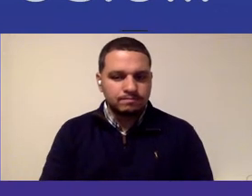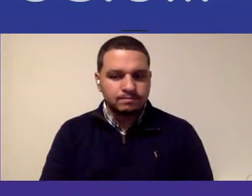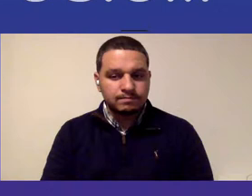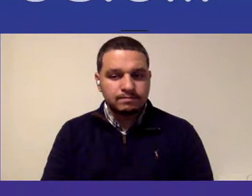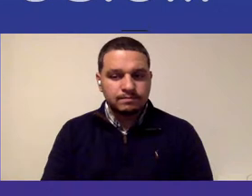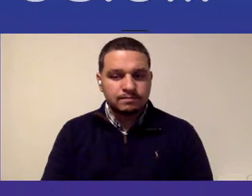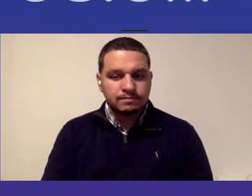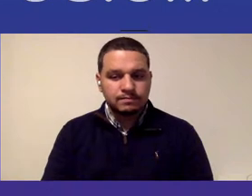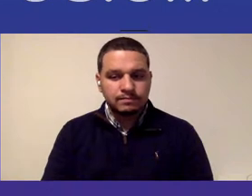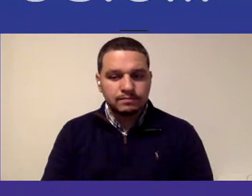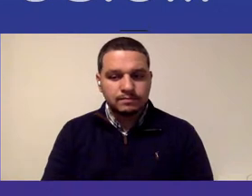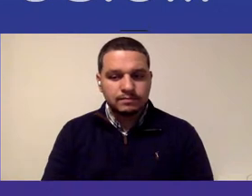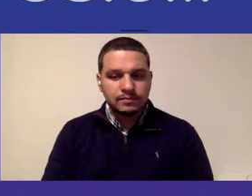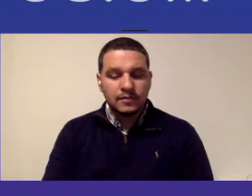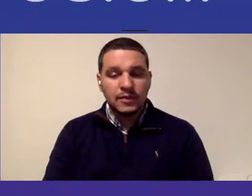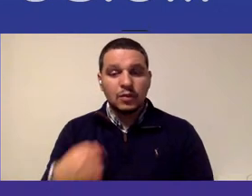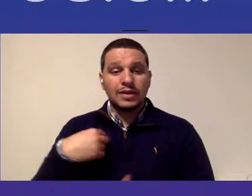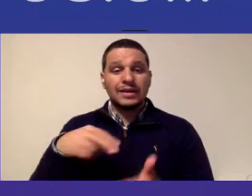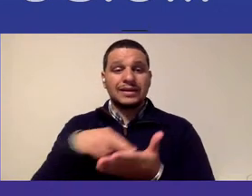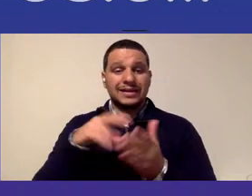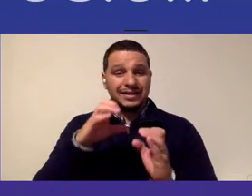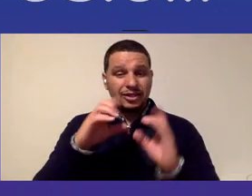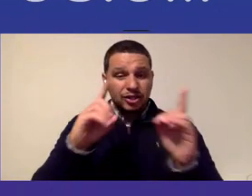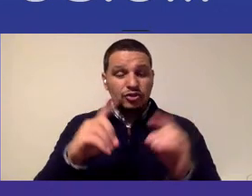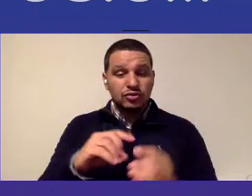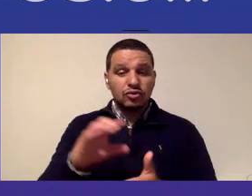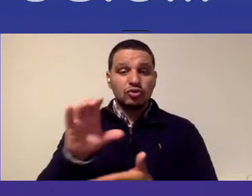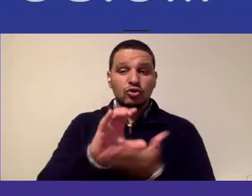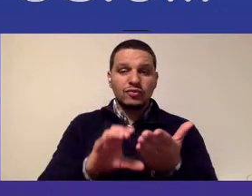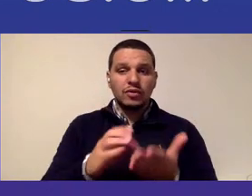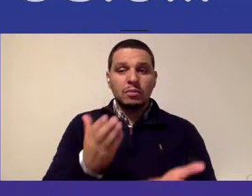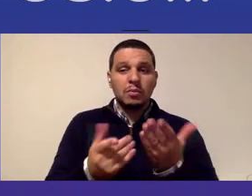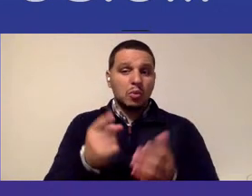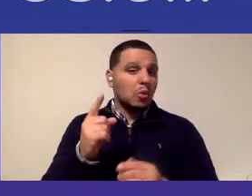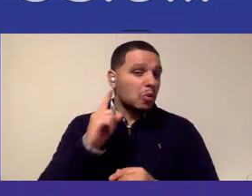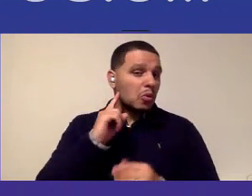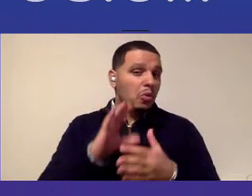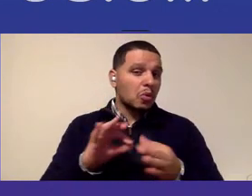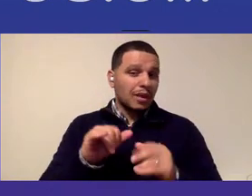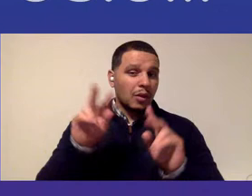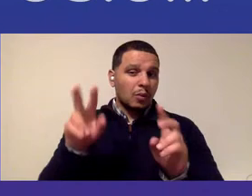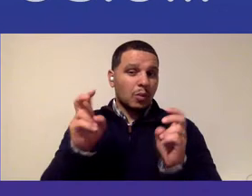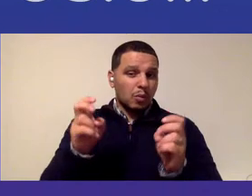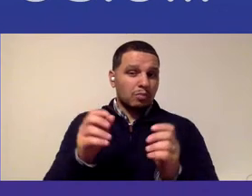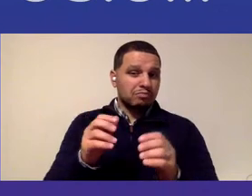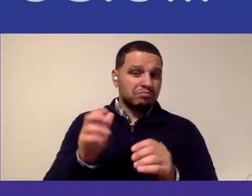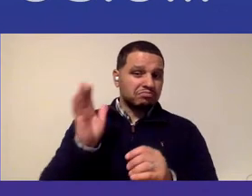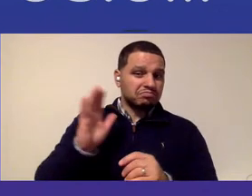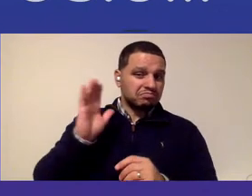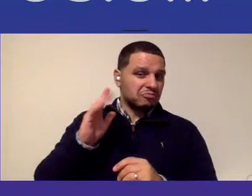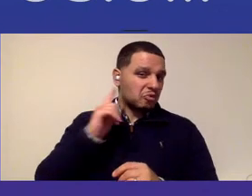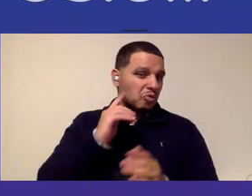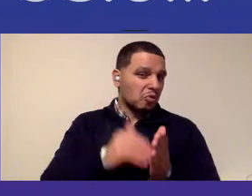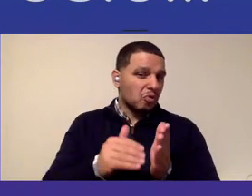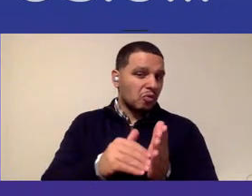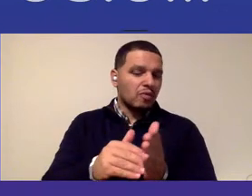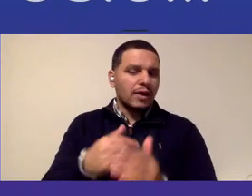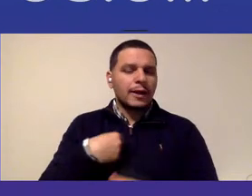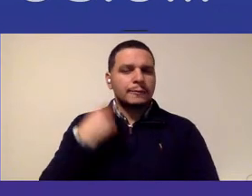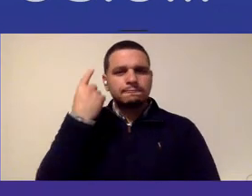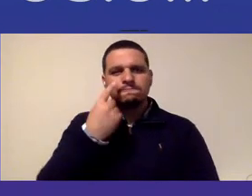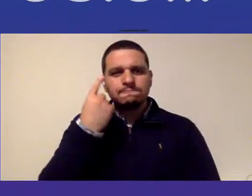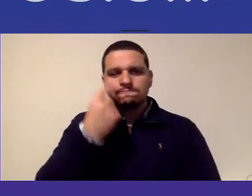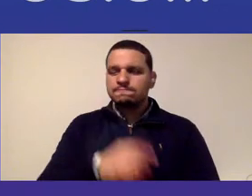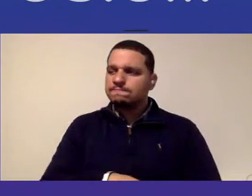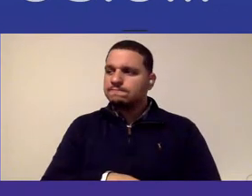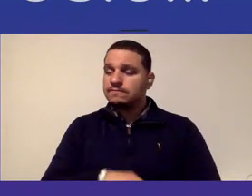dancers, dance educators, and choreographers, you have probably heard this quote before. I wonder, however, if